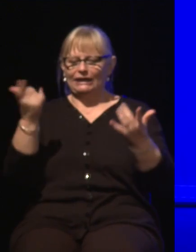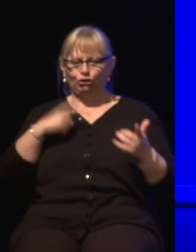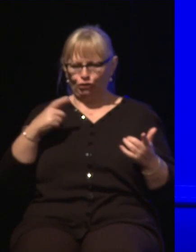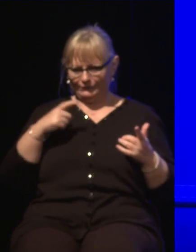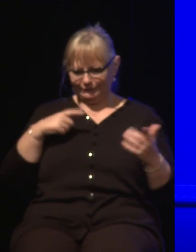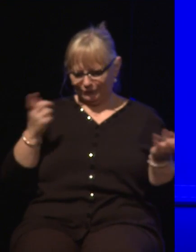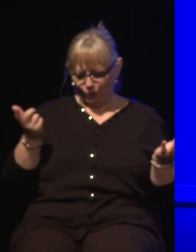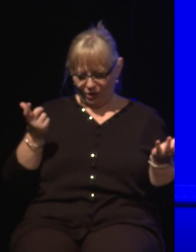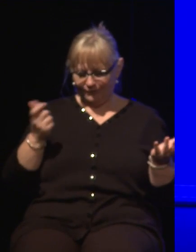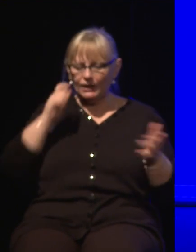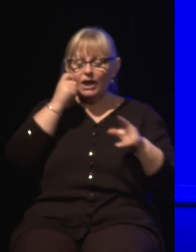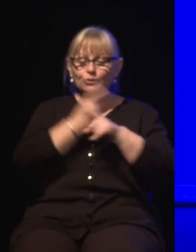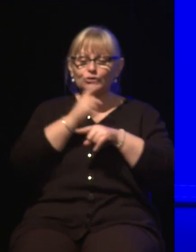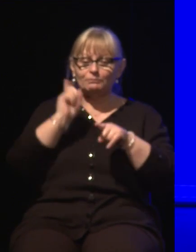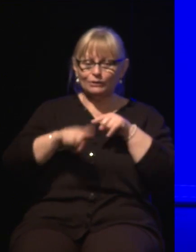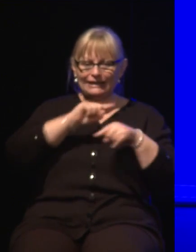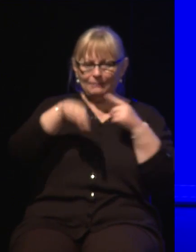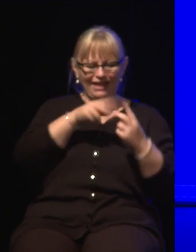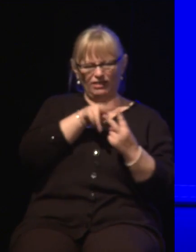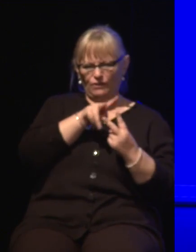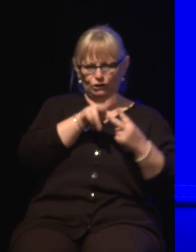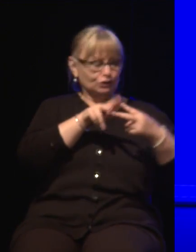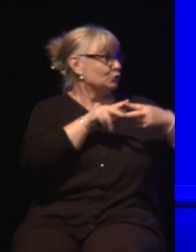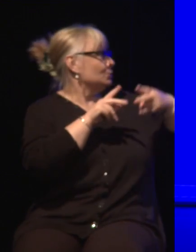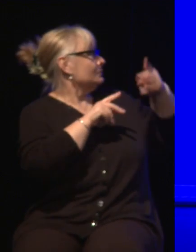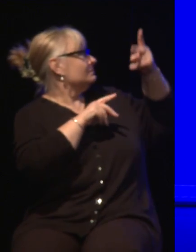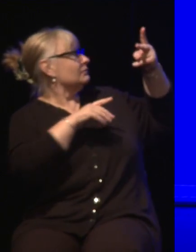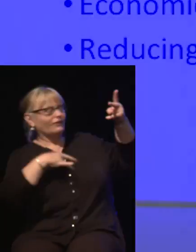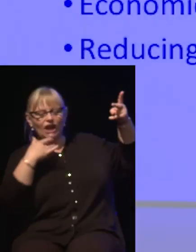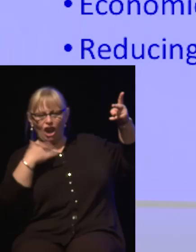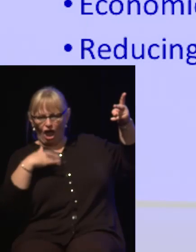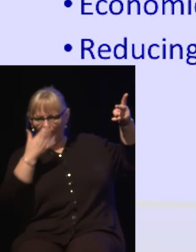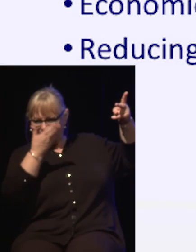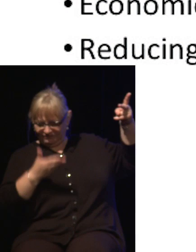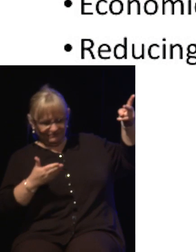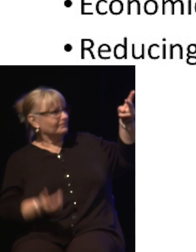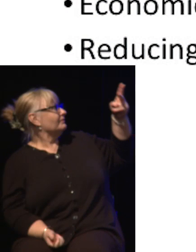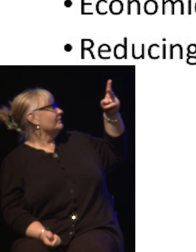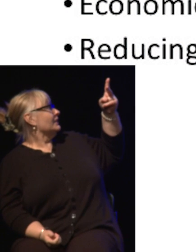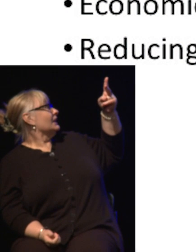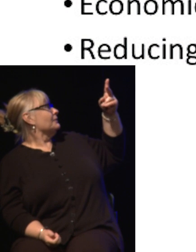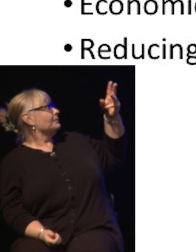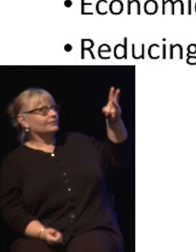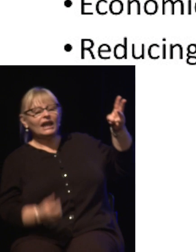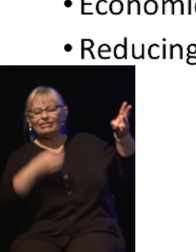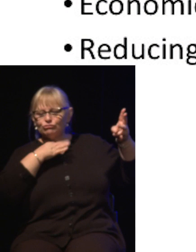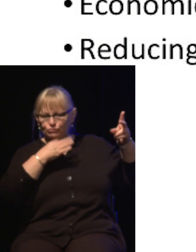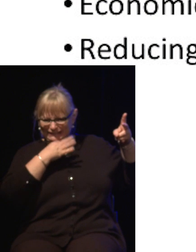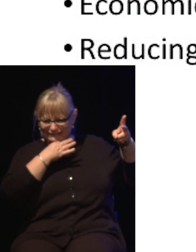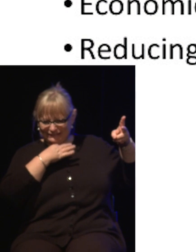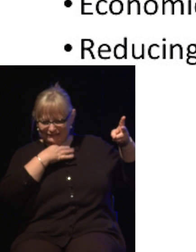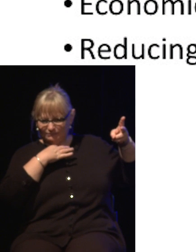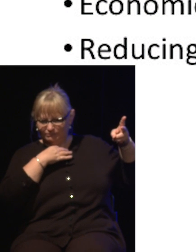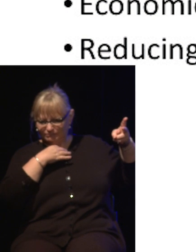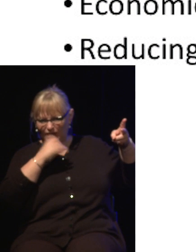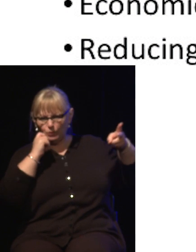I'm going to talk mainly about the first two. There's the life course. It's been referred to earlier today. There are risks